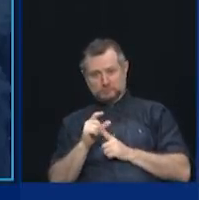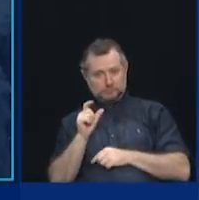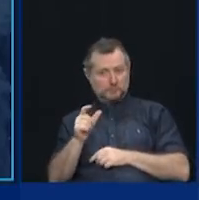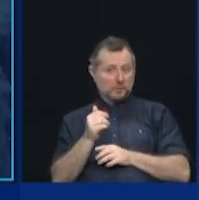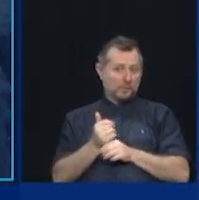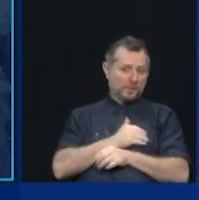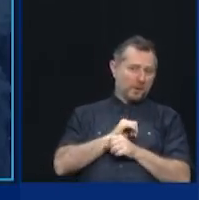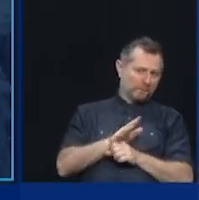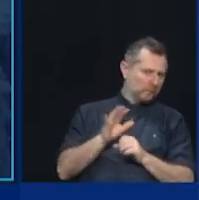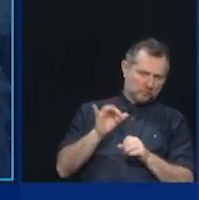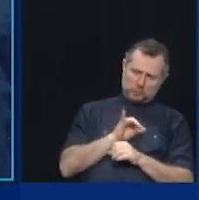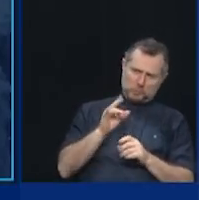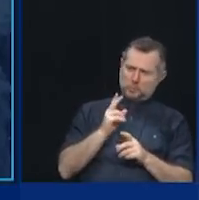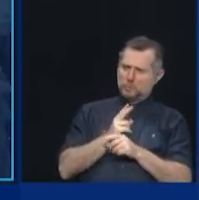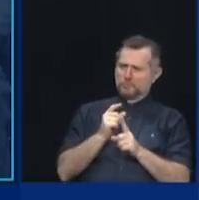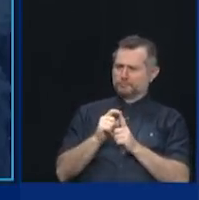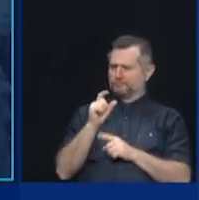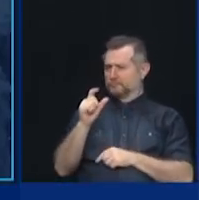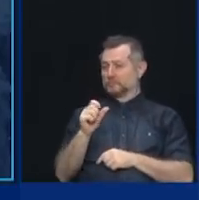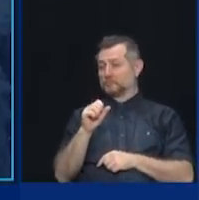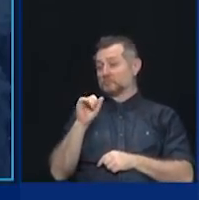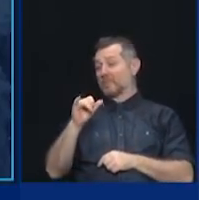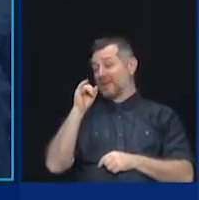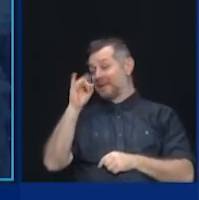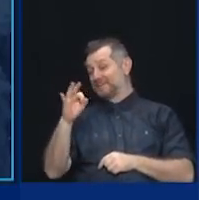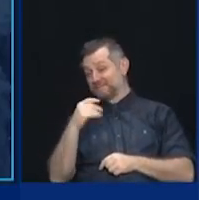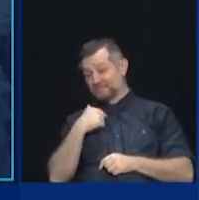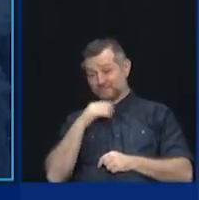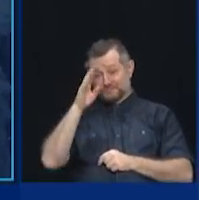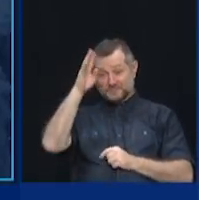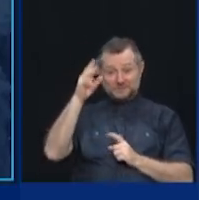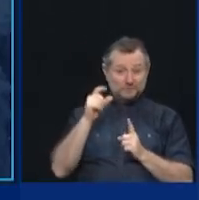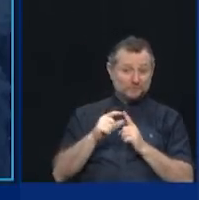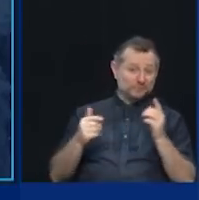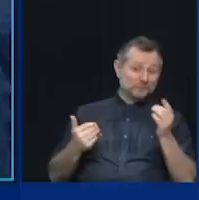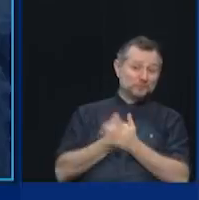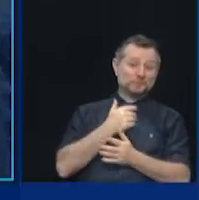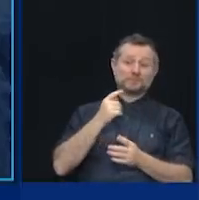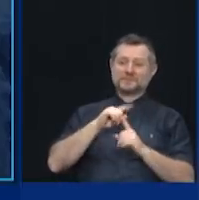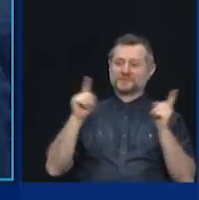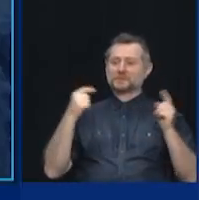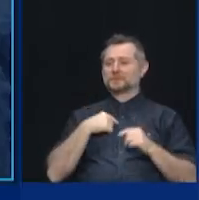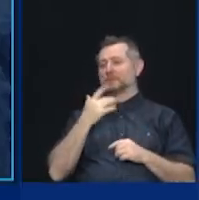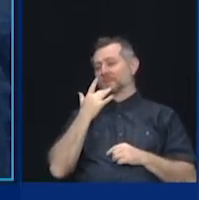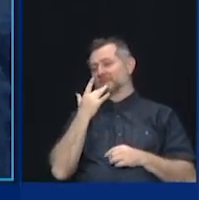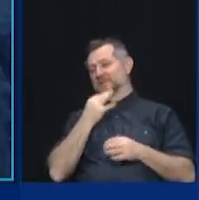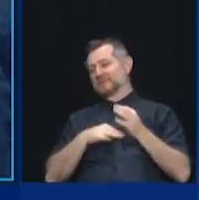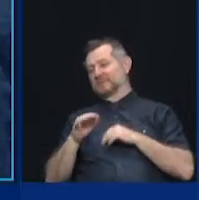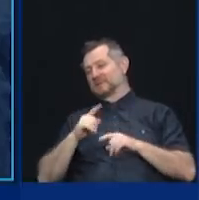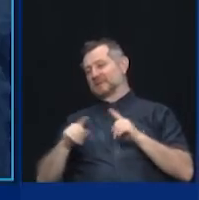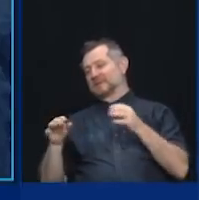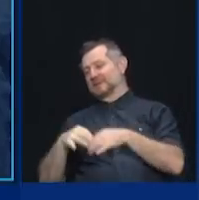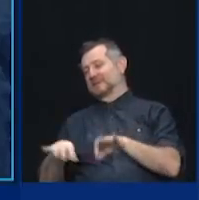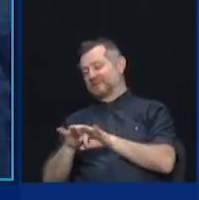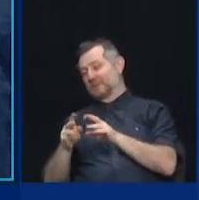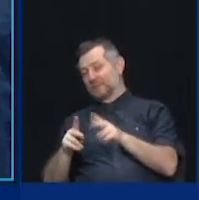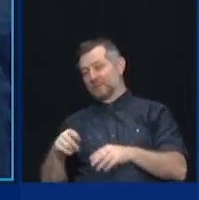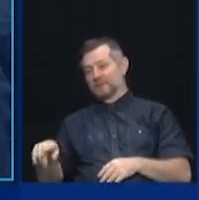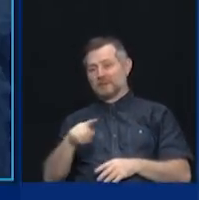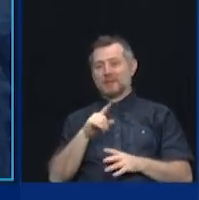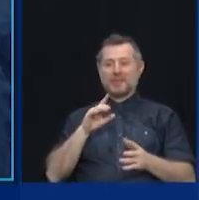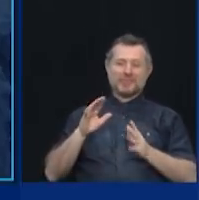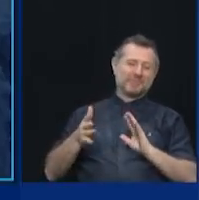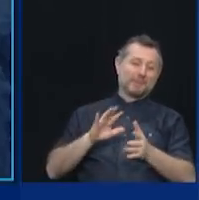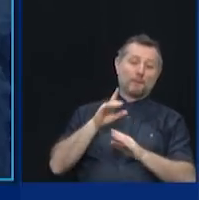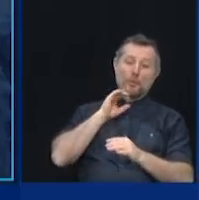workers. If I could do it over again, I'd come up with a better term than essential workers, because essential workers is sort of a blah